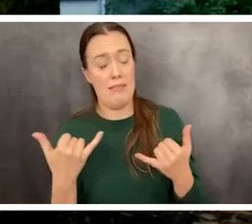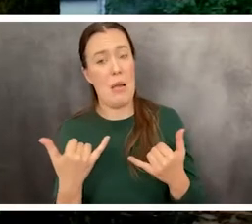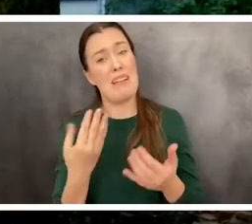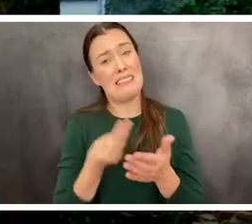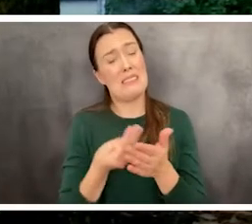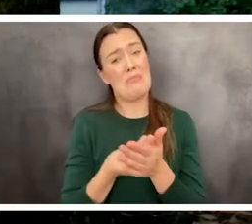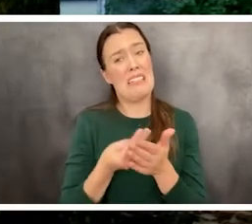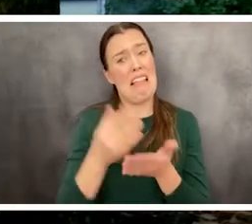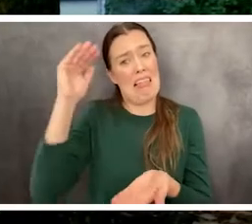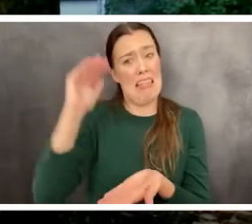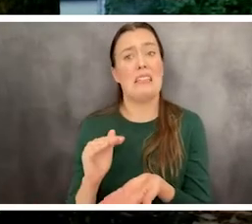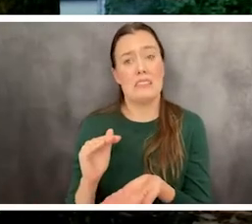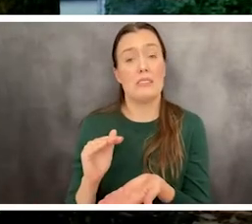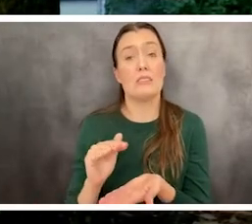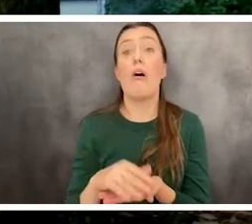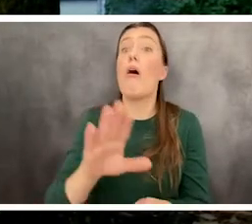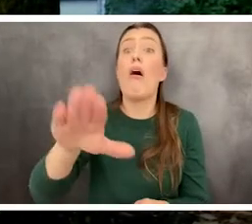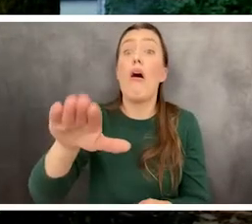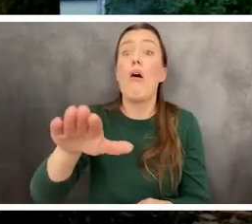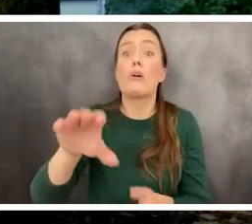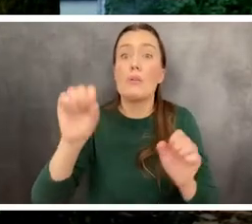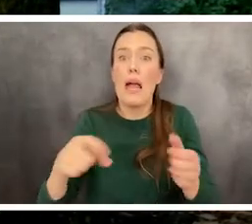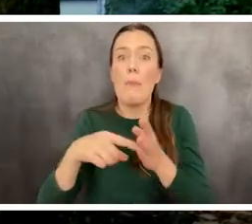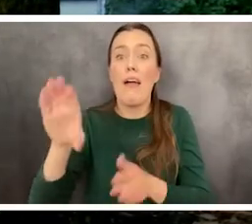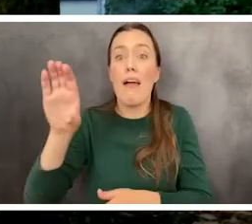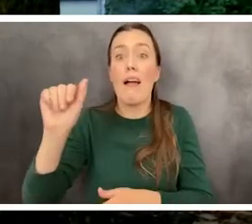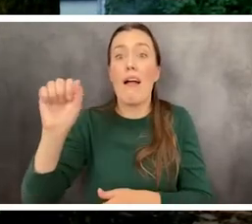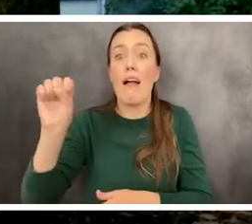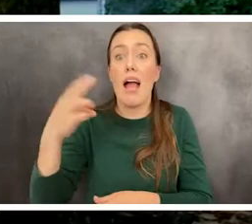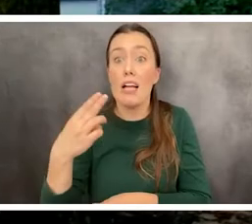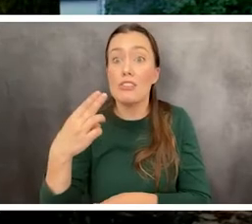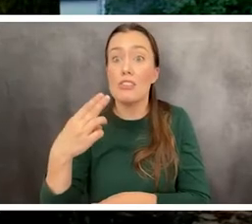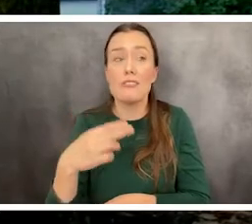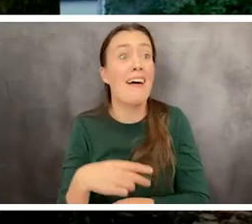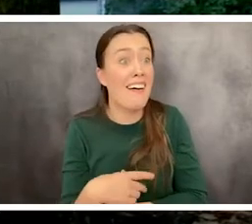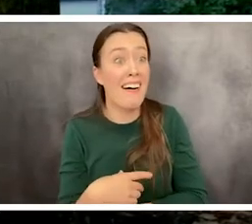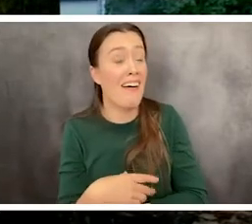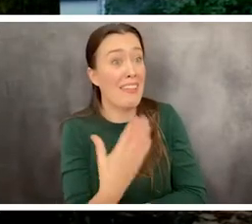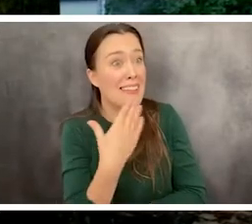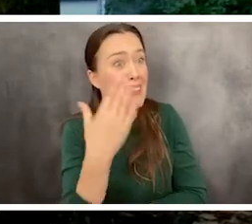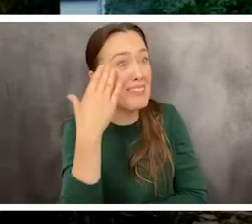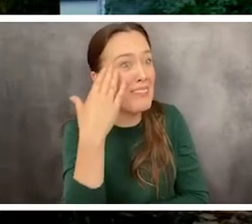times where cash flow is tighter. Yeah. Oh, and you know what, actually, paying cash. Good to know.